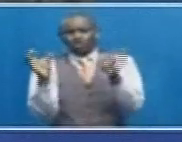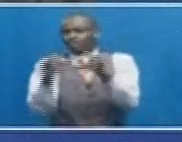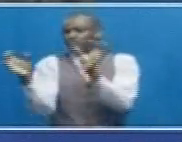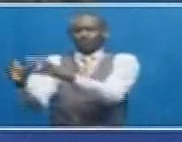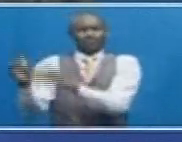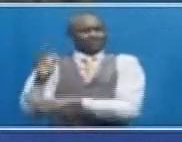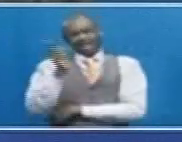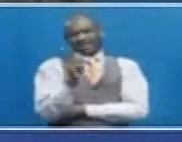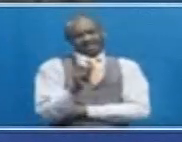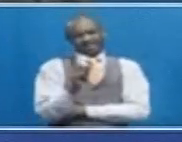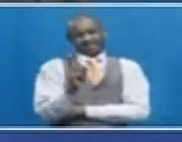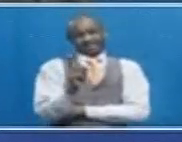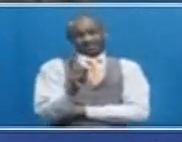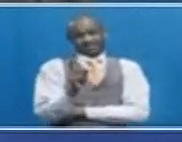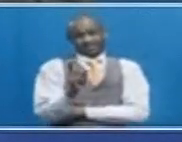We had some